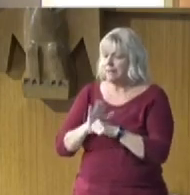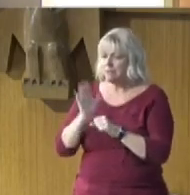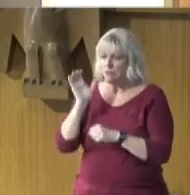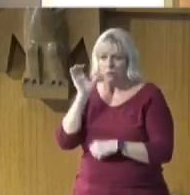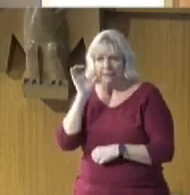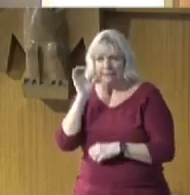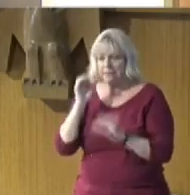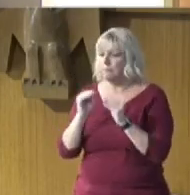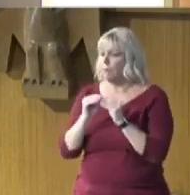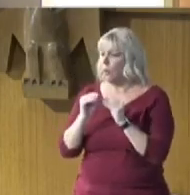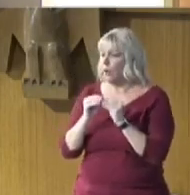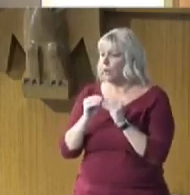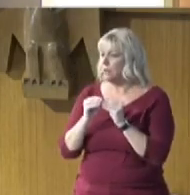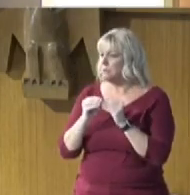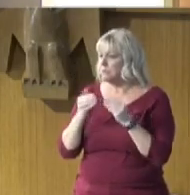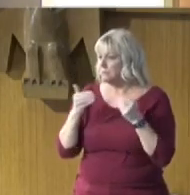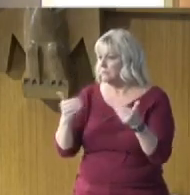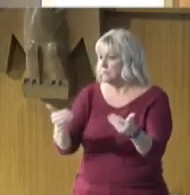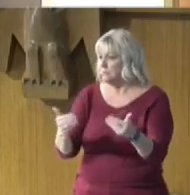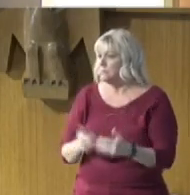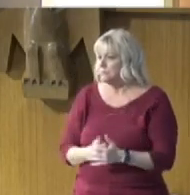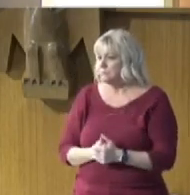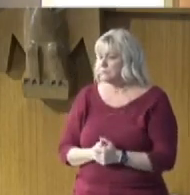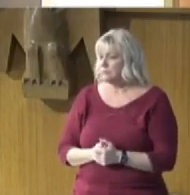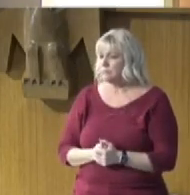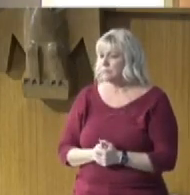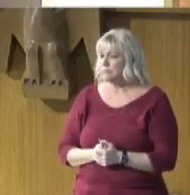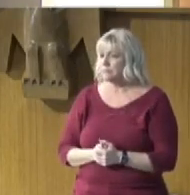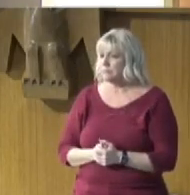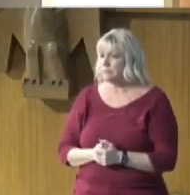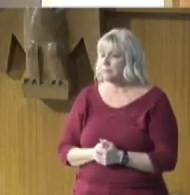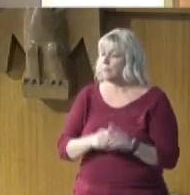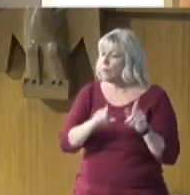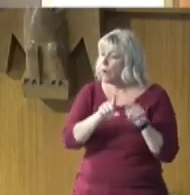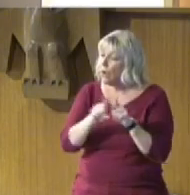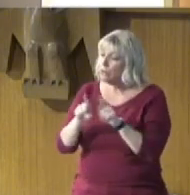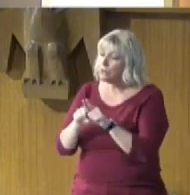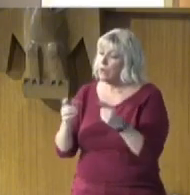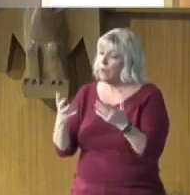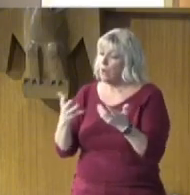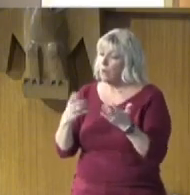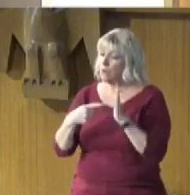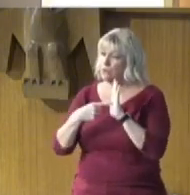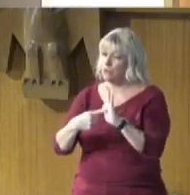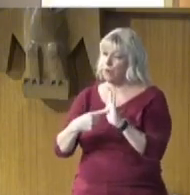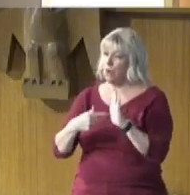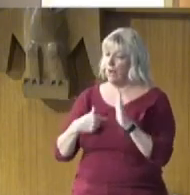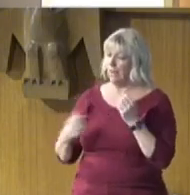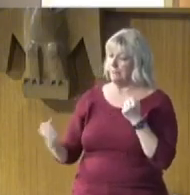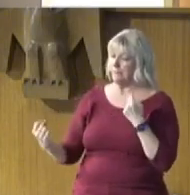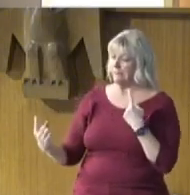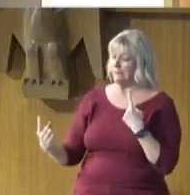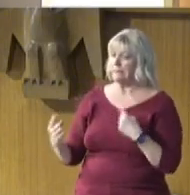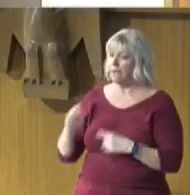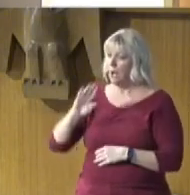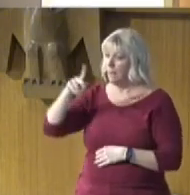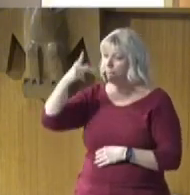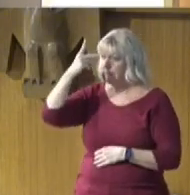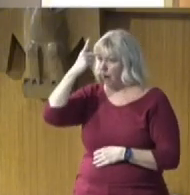forward. The other thing I want to express through empathy is I want to say that binary politics are